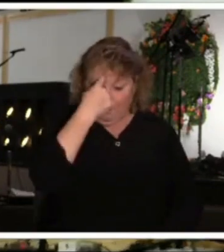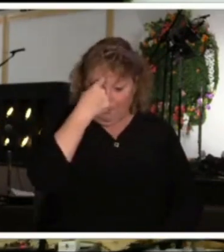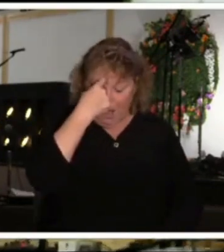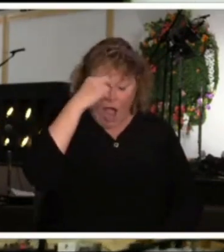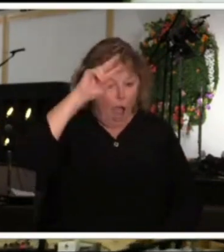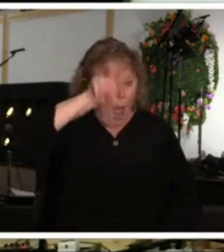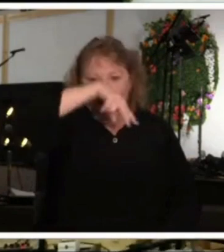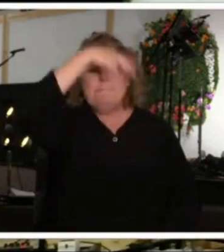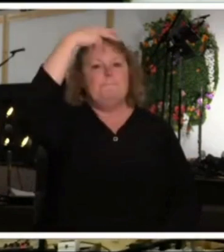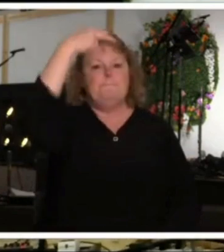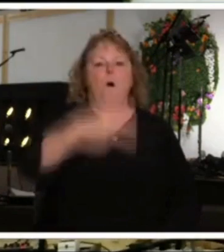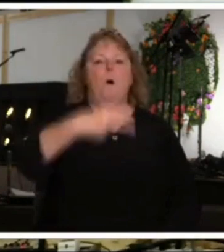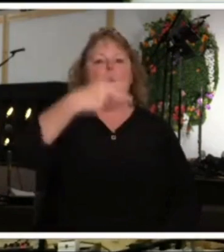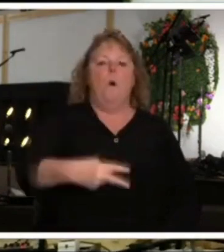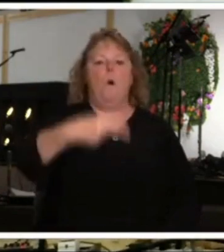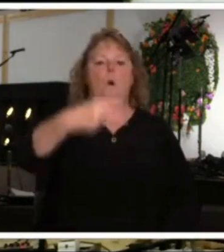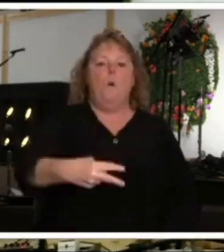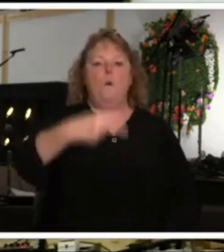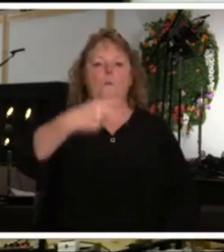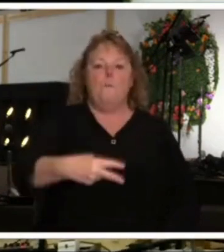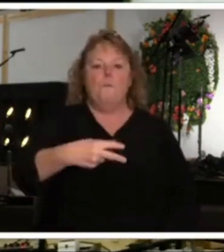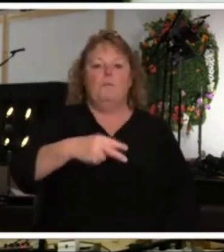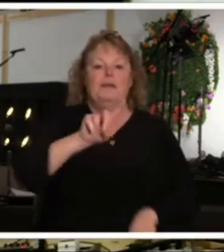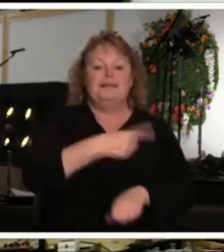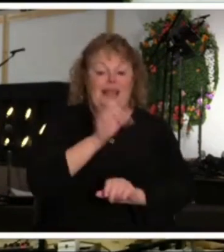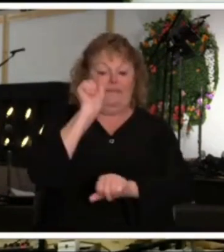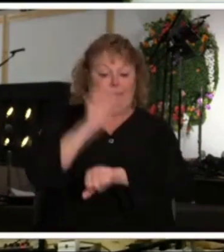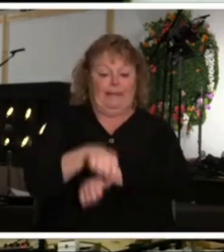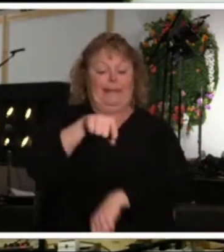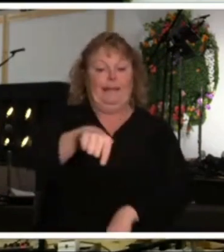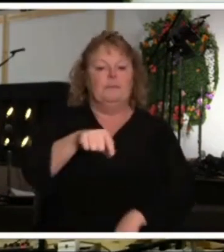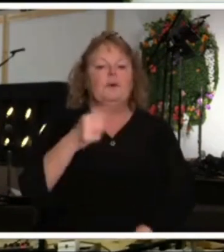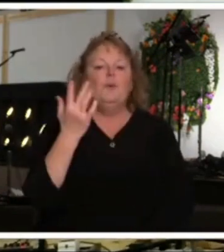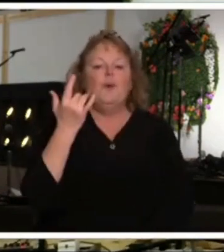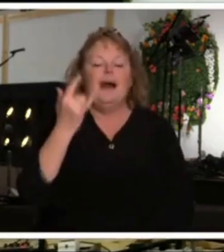down and David defeated him. Why?